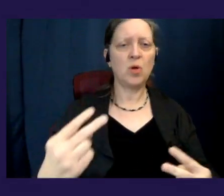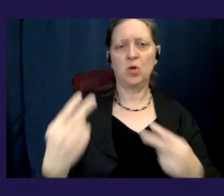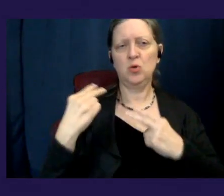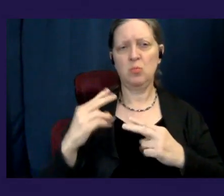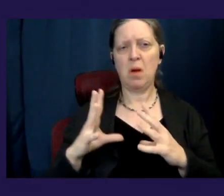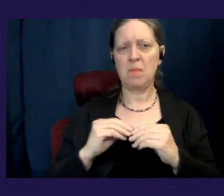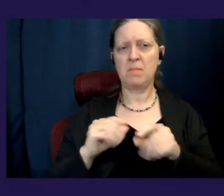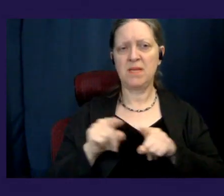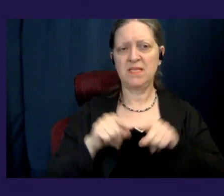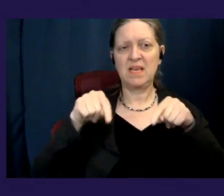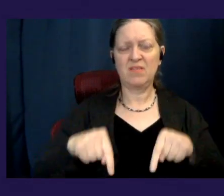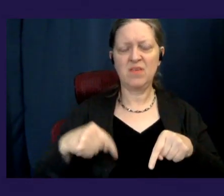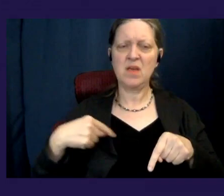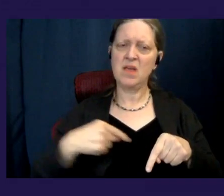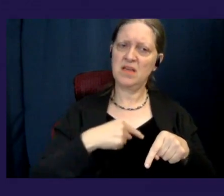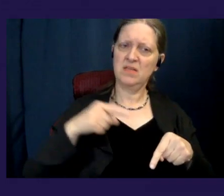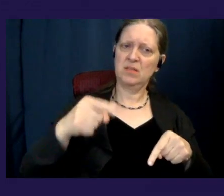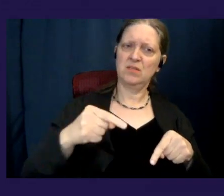talking about it more openly.